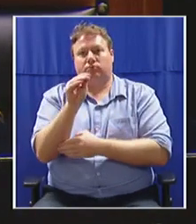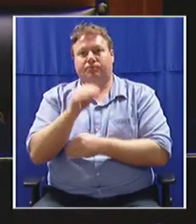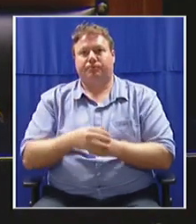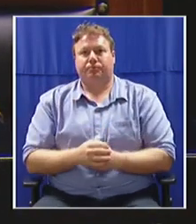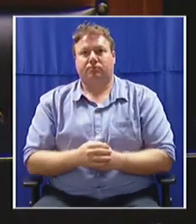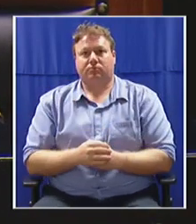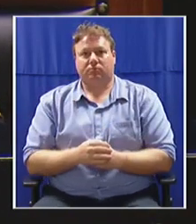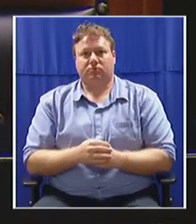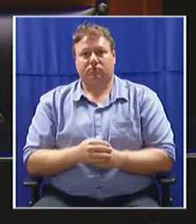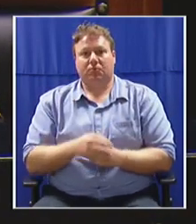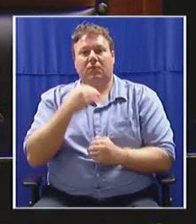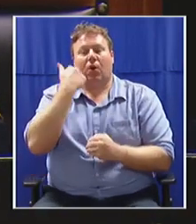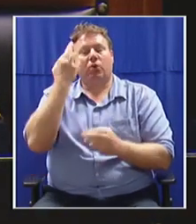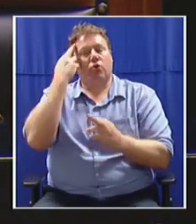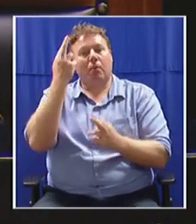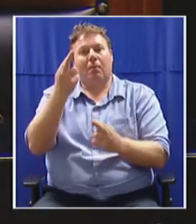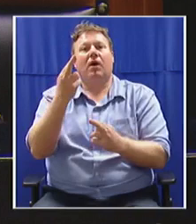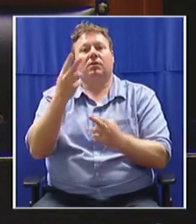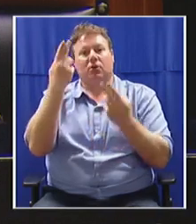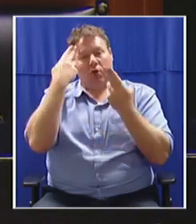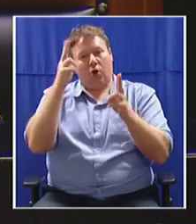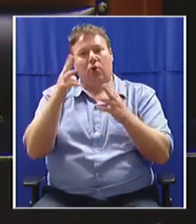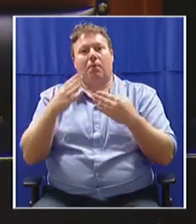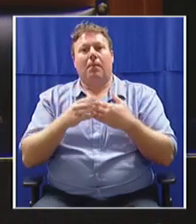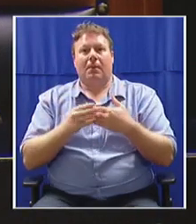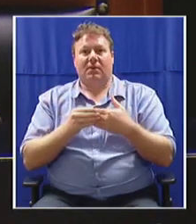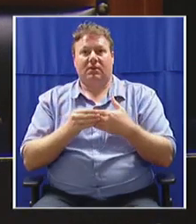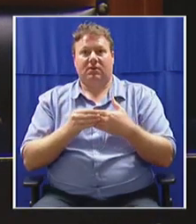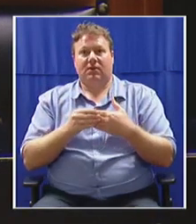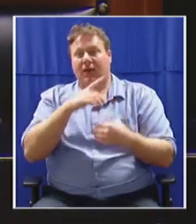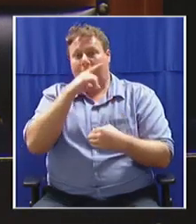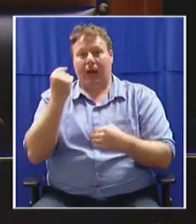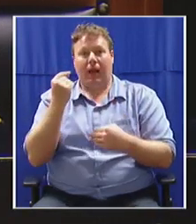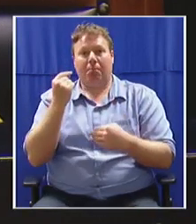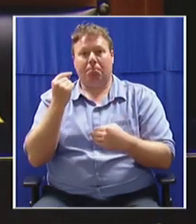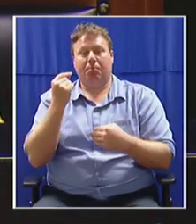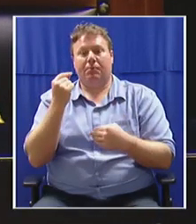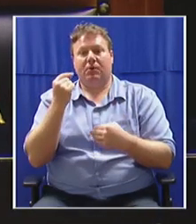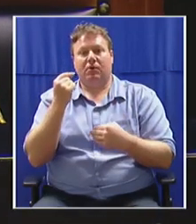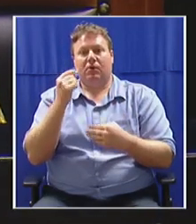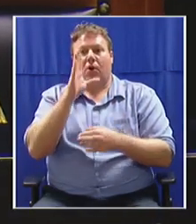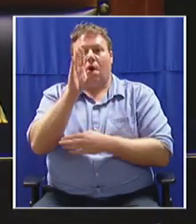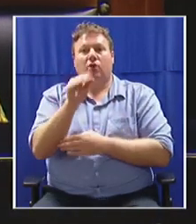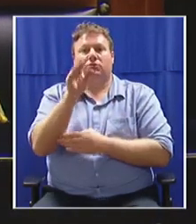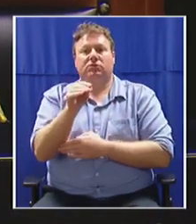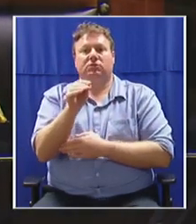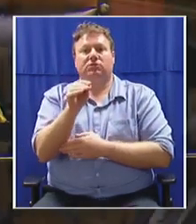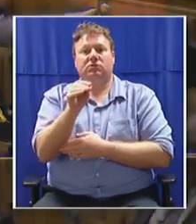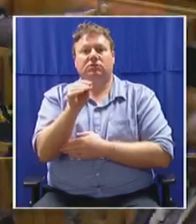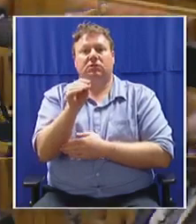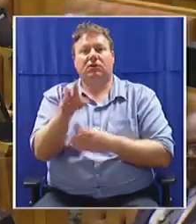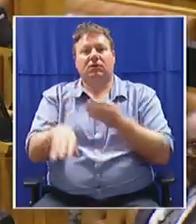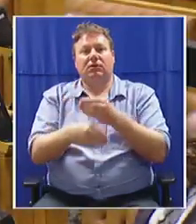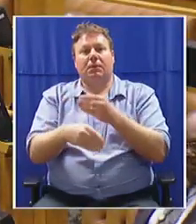I wish to remind honorable members that the names of members requesting for supplementary questions will